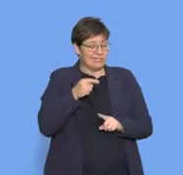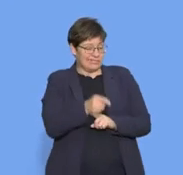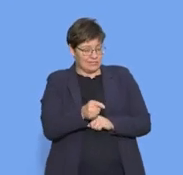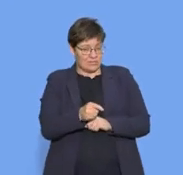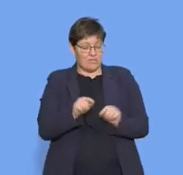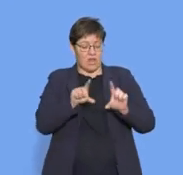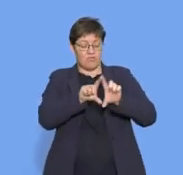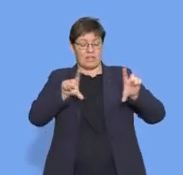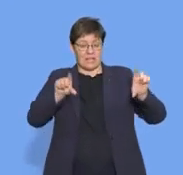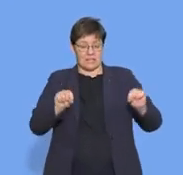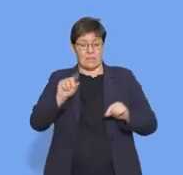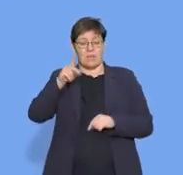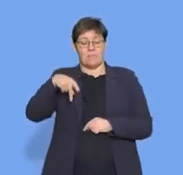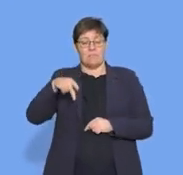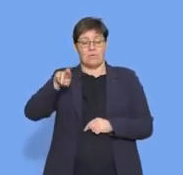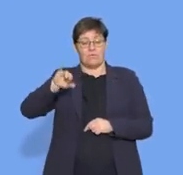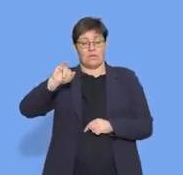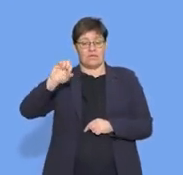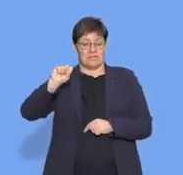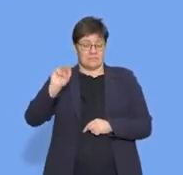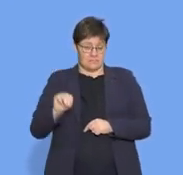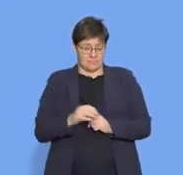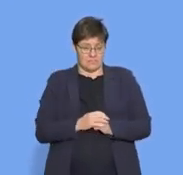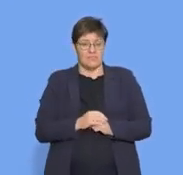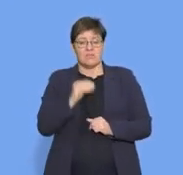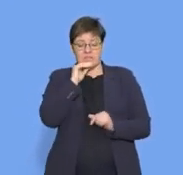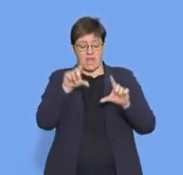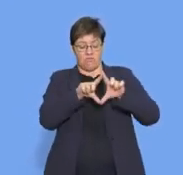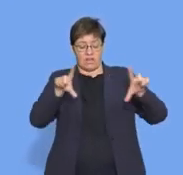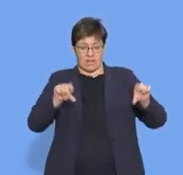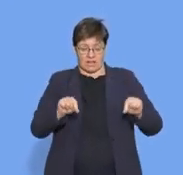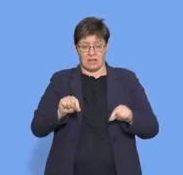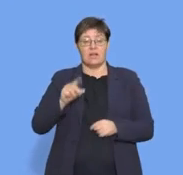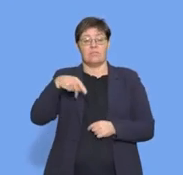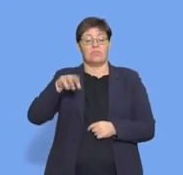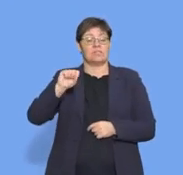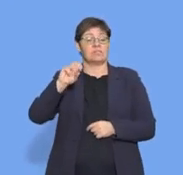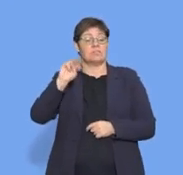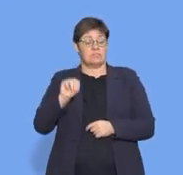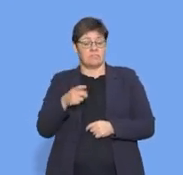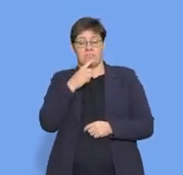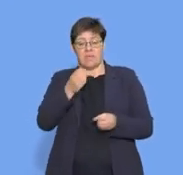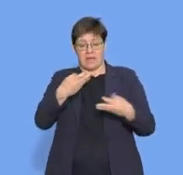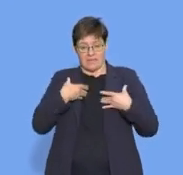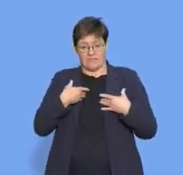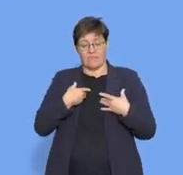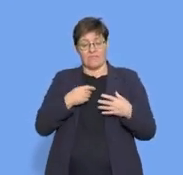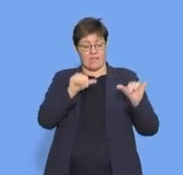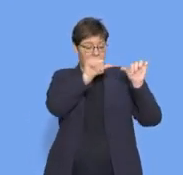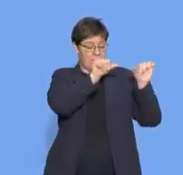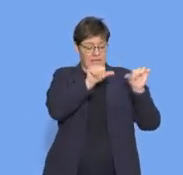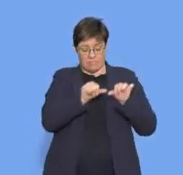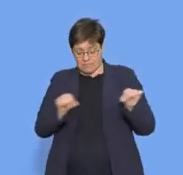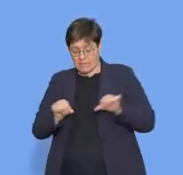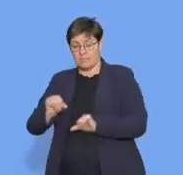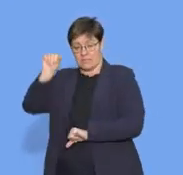the following rectangular prism. So we can see we've got a rectangular prism present, and we've been given